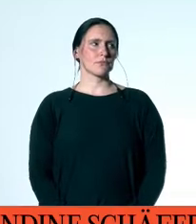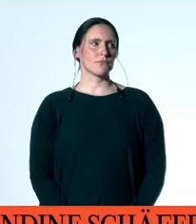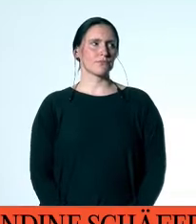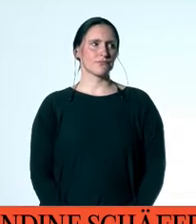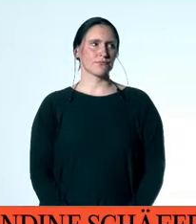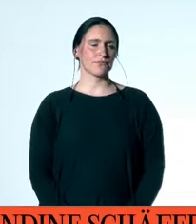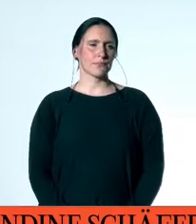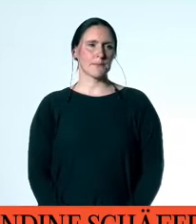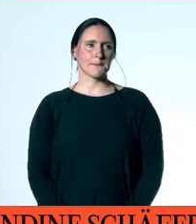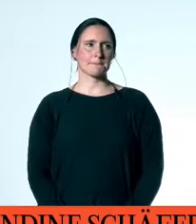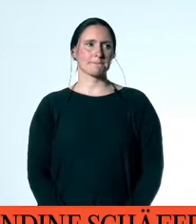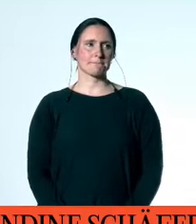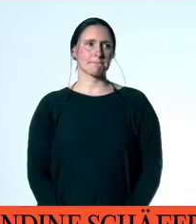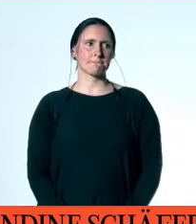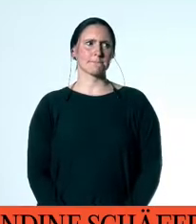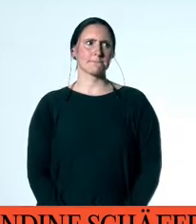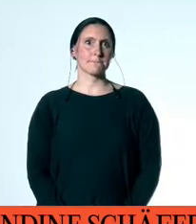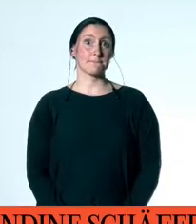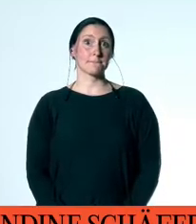Zusammenkommen. Ja.